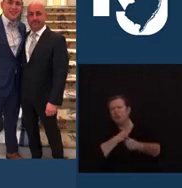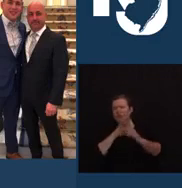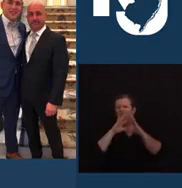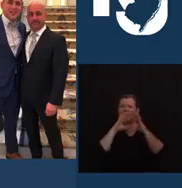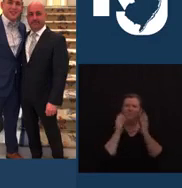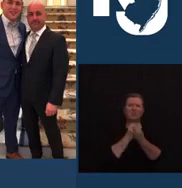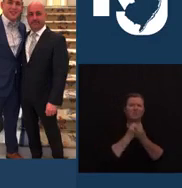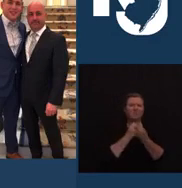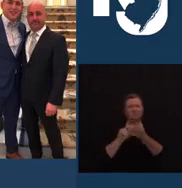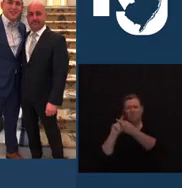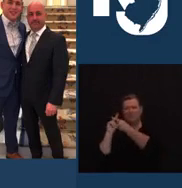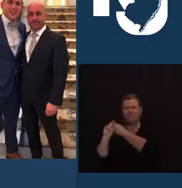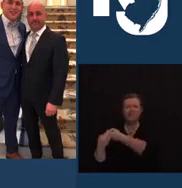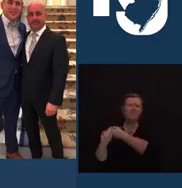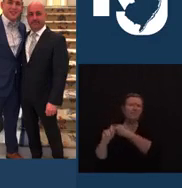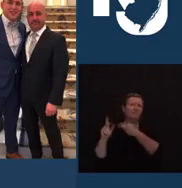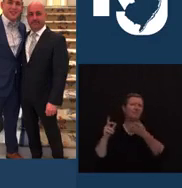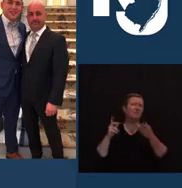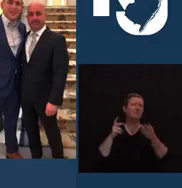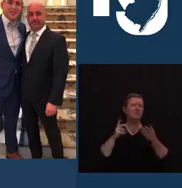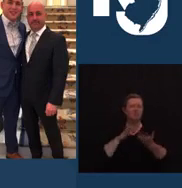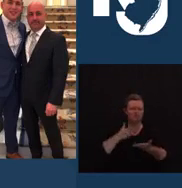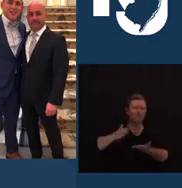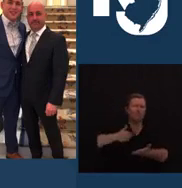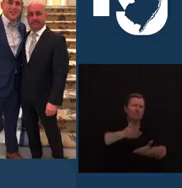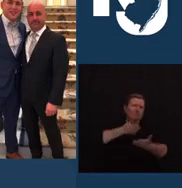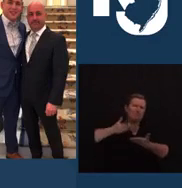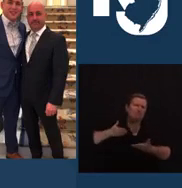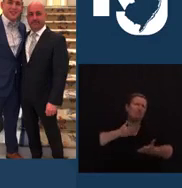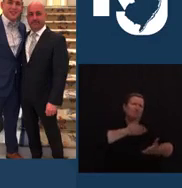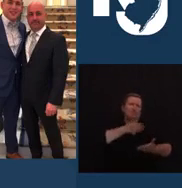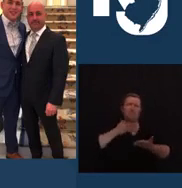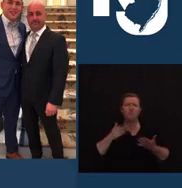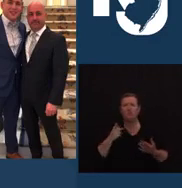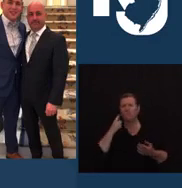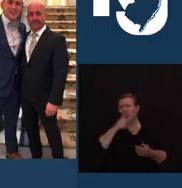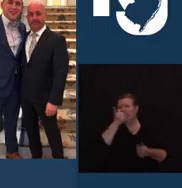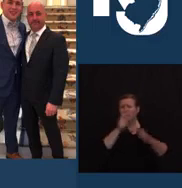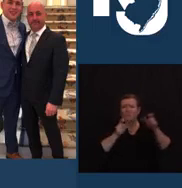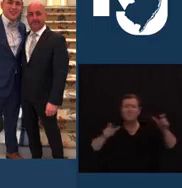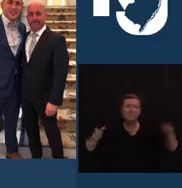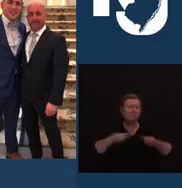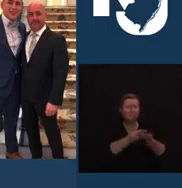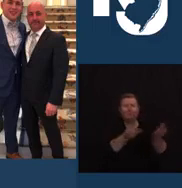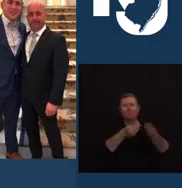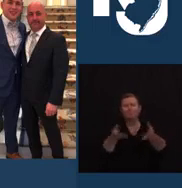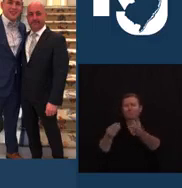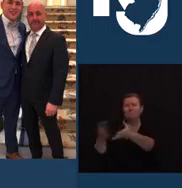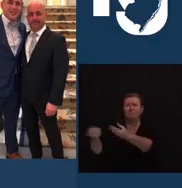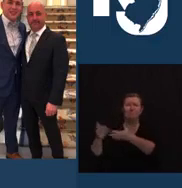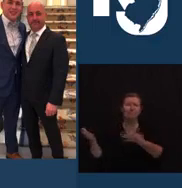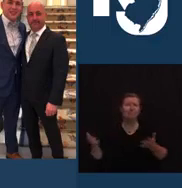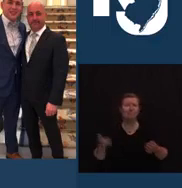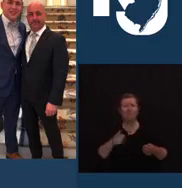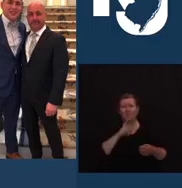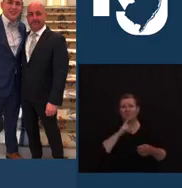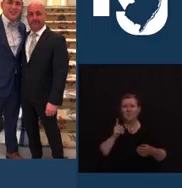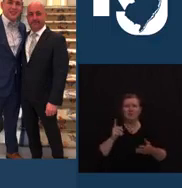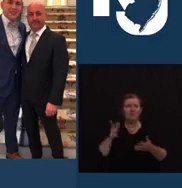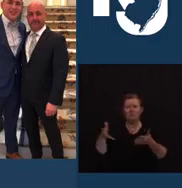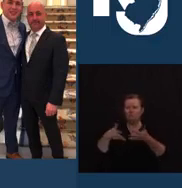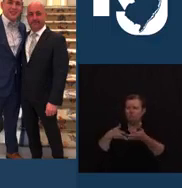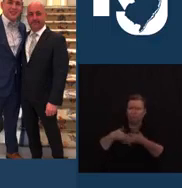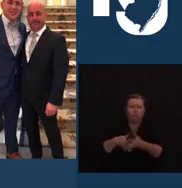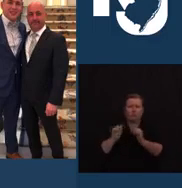cooking for and entertaining everyone. But given his deep roots in his community, it's no surprise that his lasting legacy